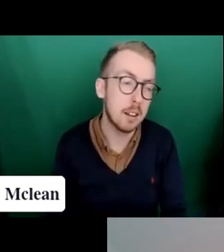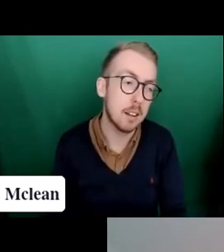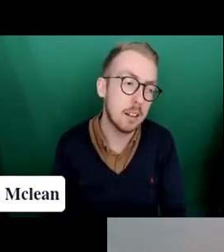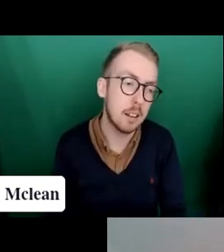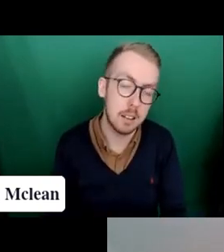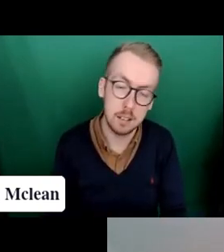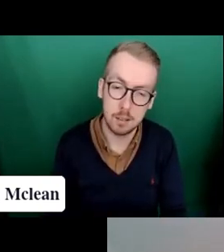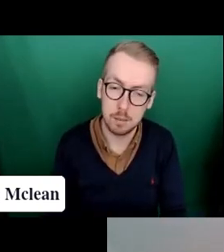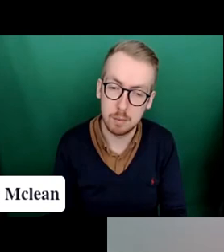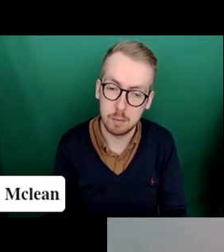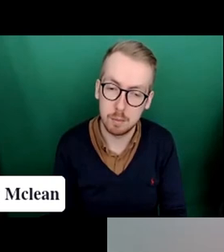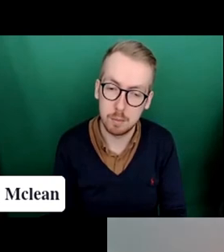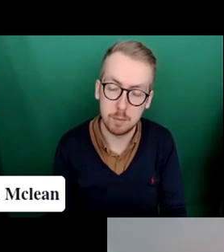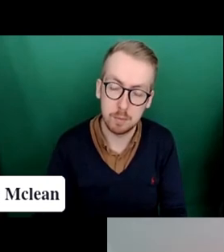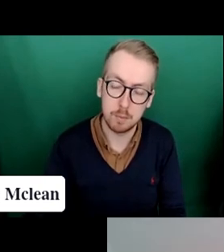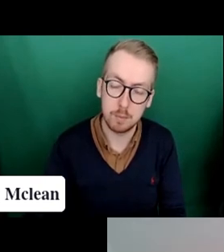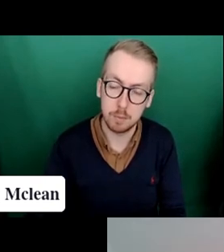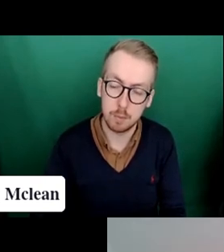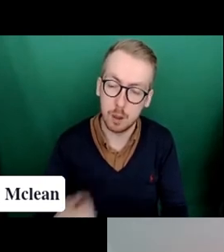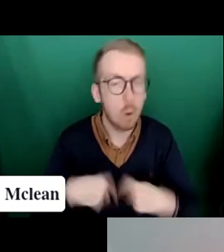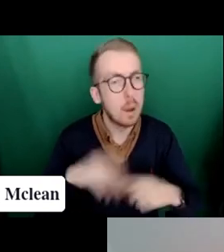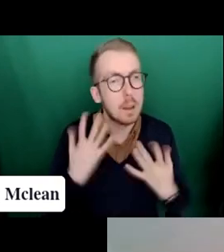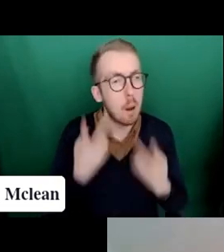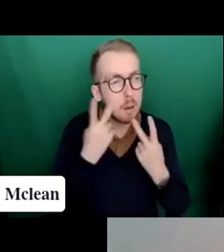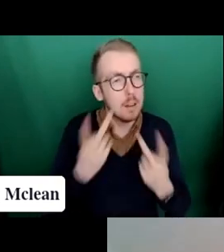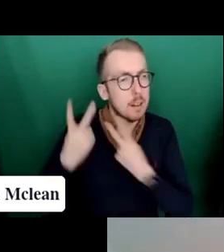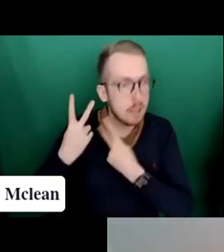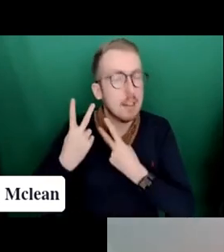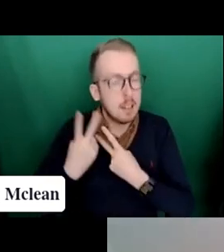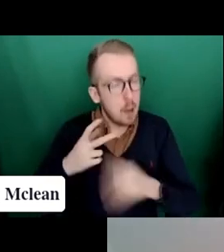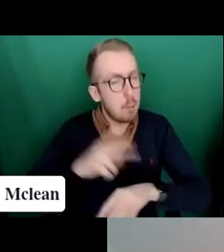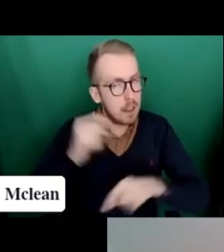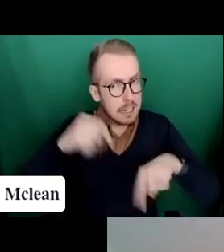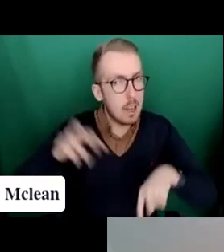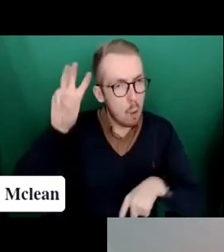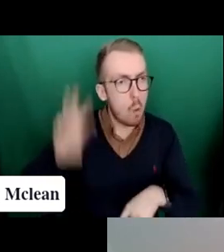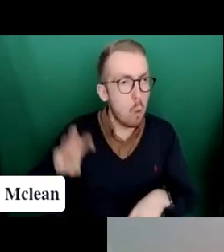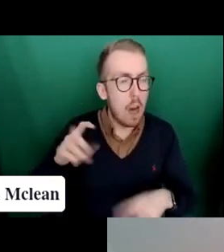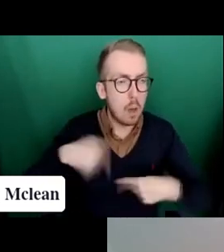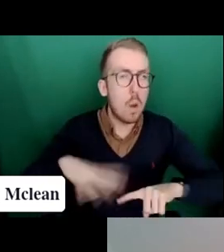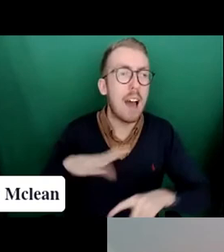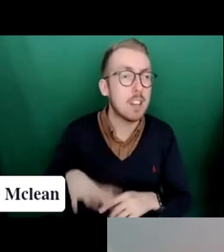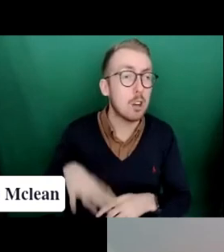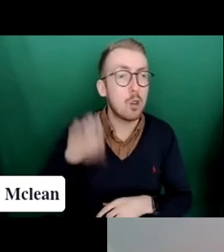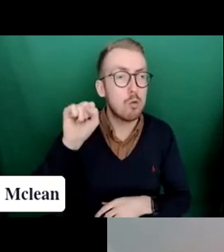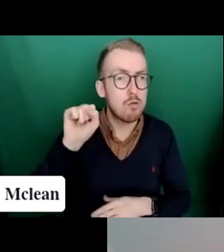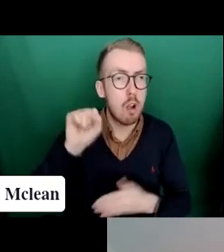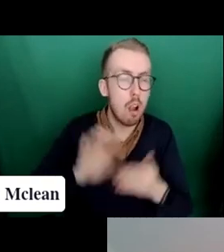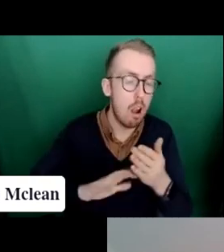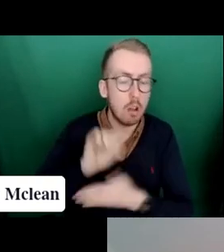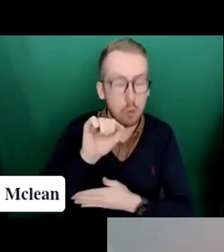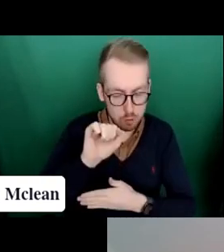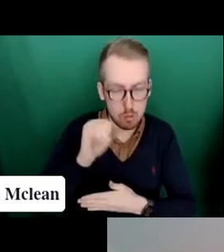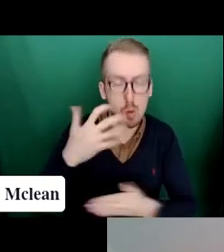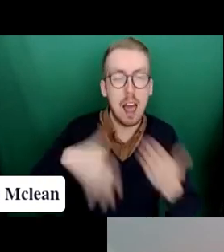I'm currently looking at apprenticeships in Wales, actually, and this we do have the Cultural Heritage Operations apprenticeship available in